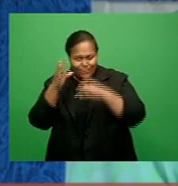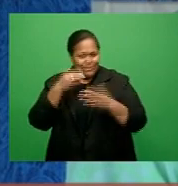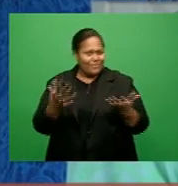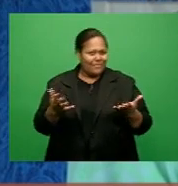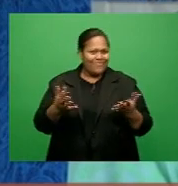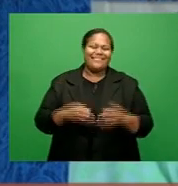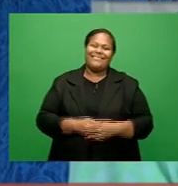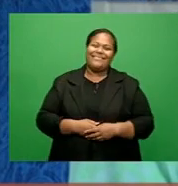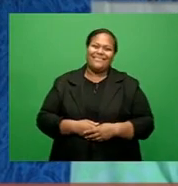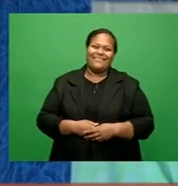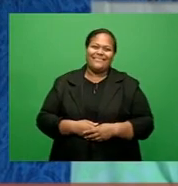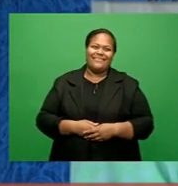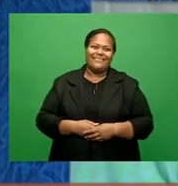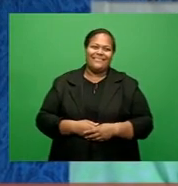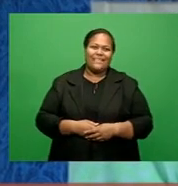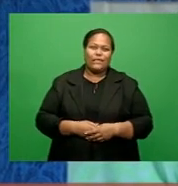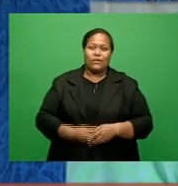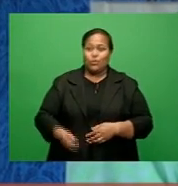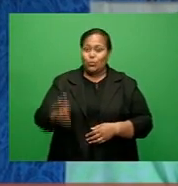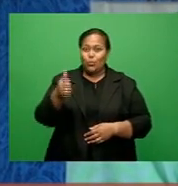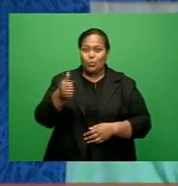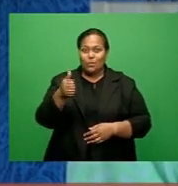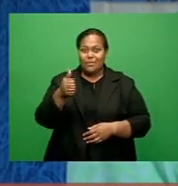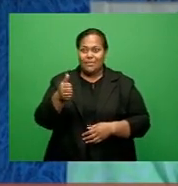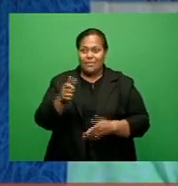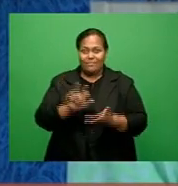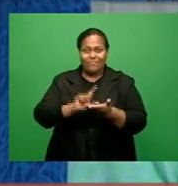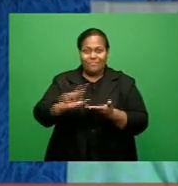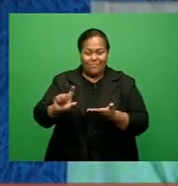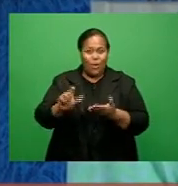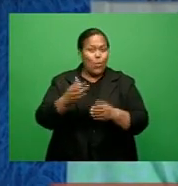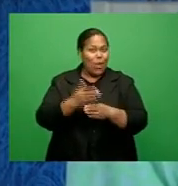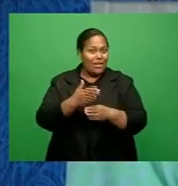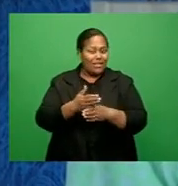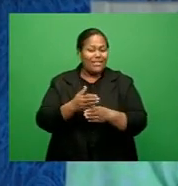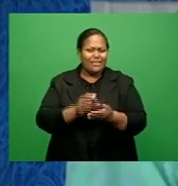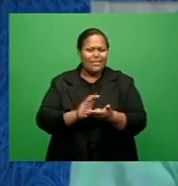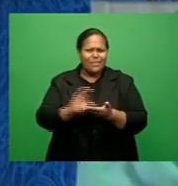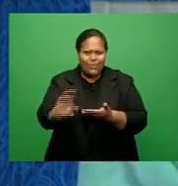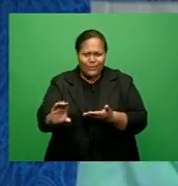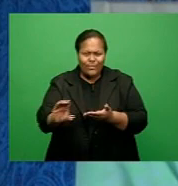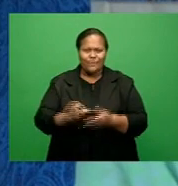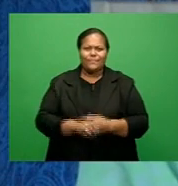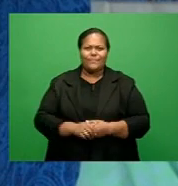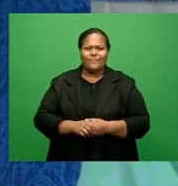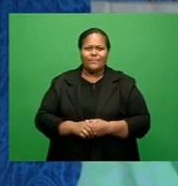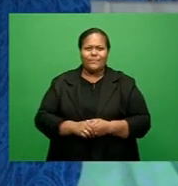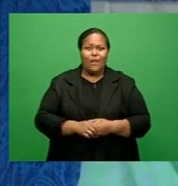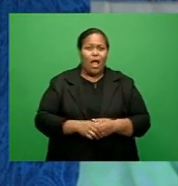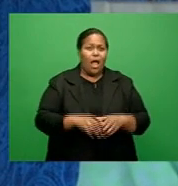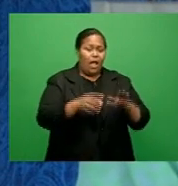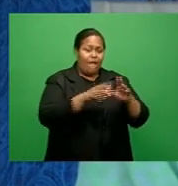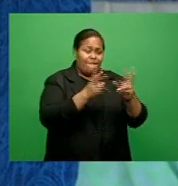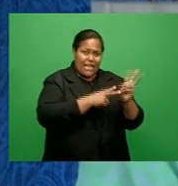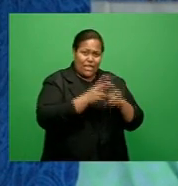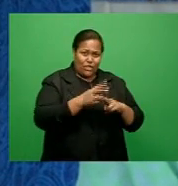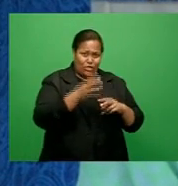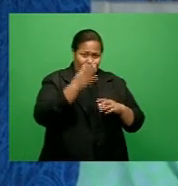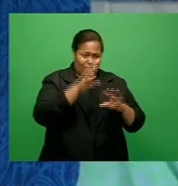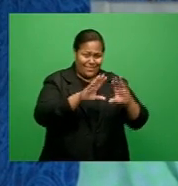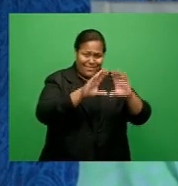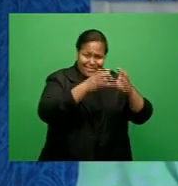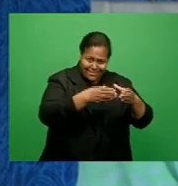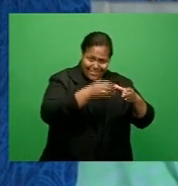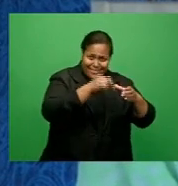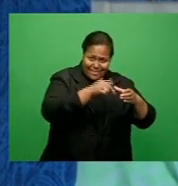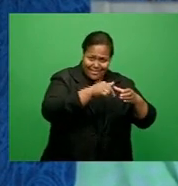is a great cooperative venture because the Matangali set aside land for the young people, and the